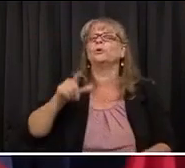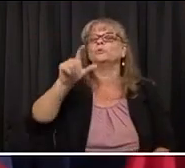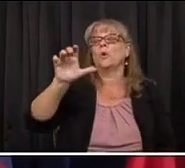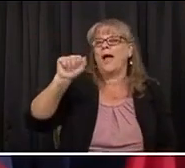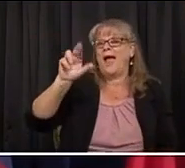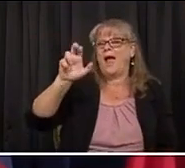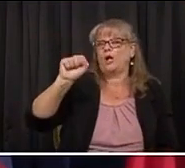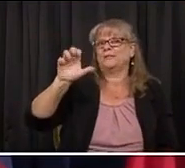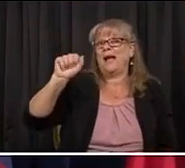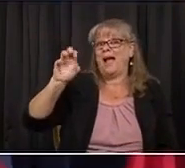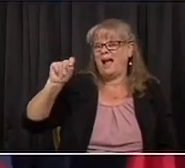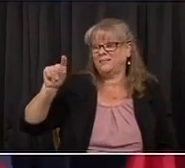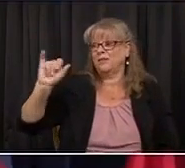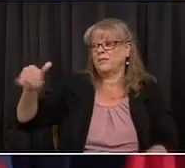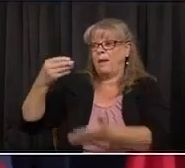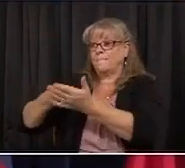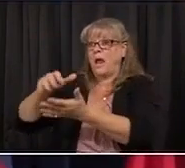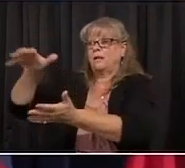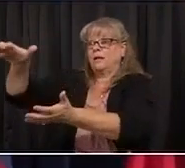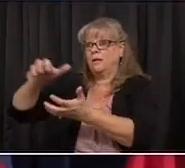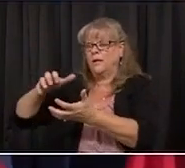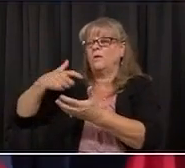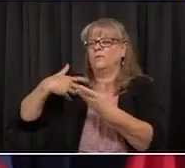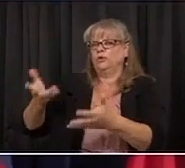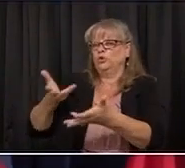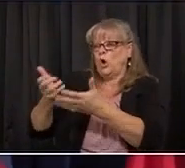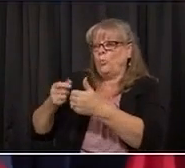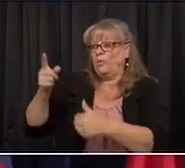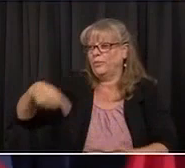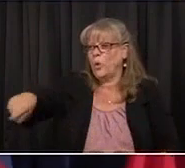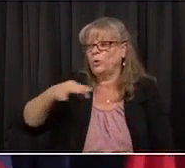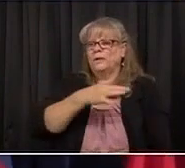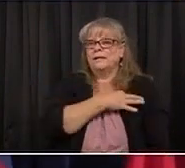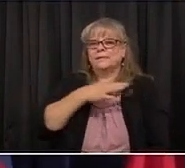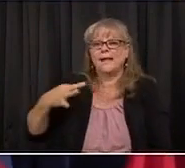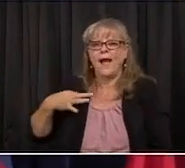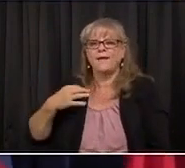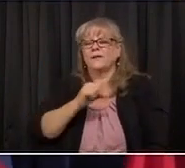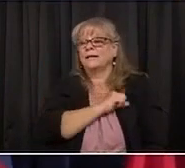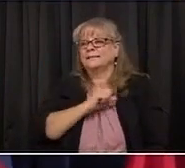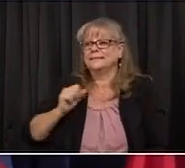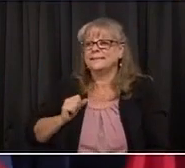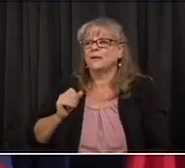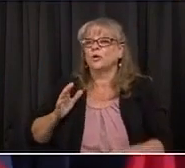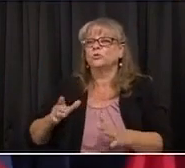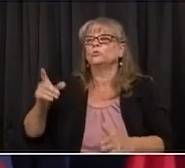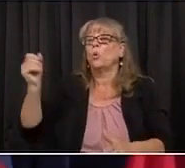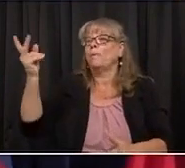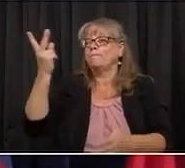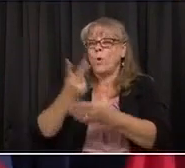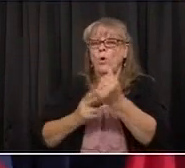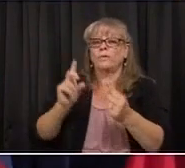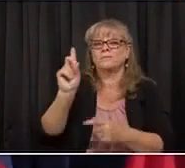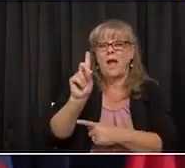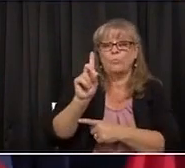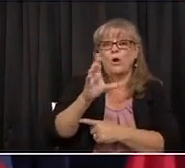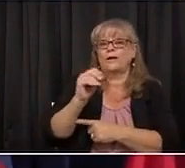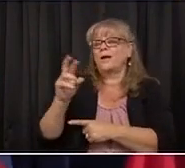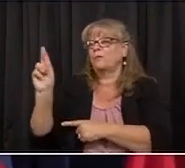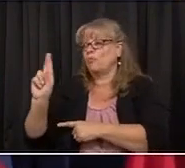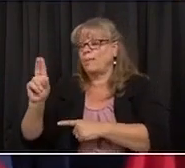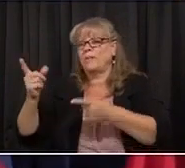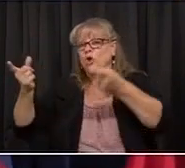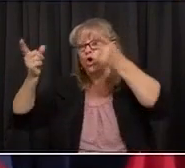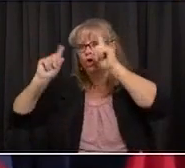federal legislators about the next piece, and I think that both the Republicans and Democrats agree that there will be a testing piece